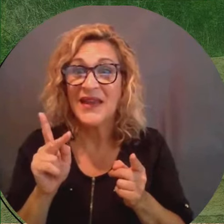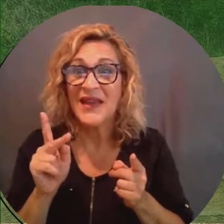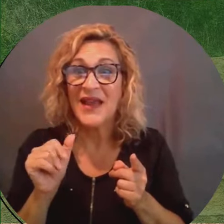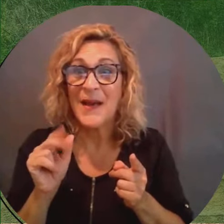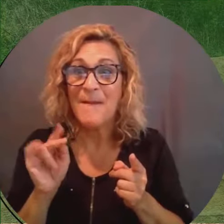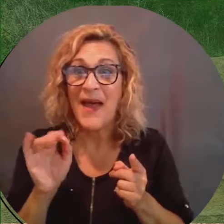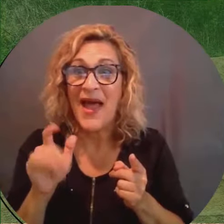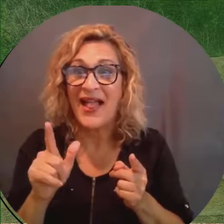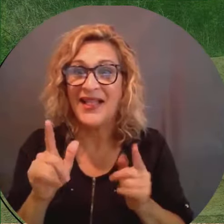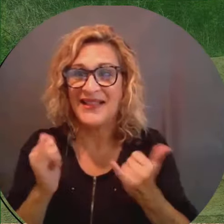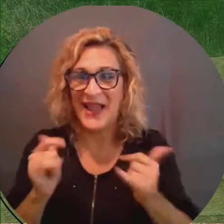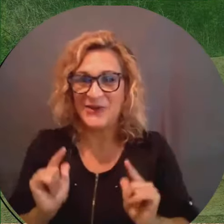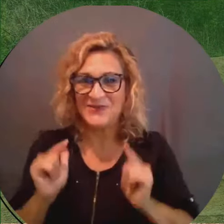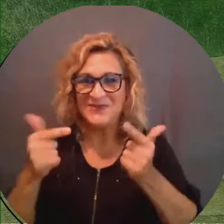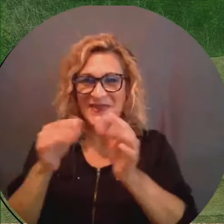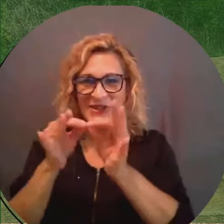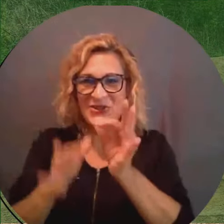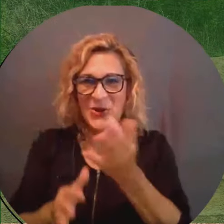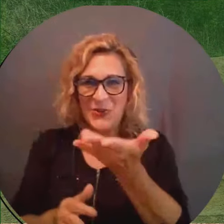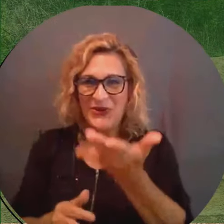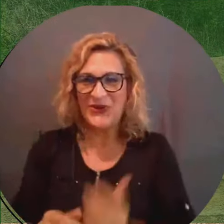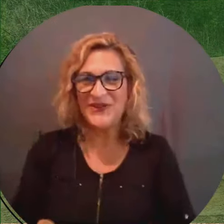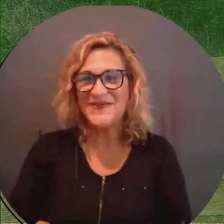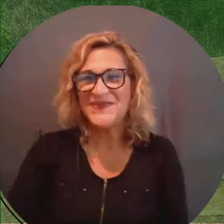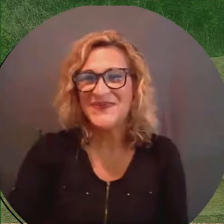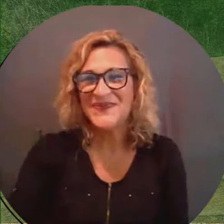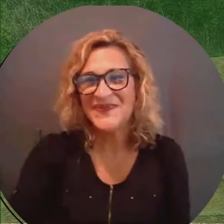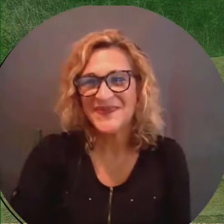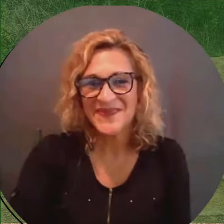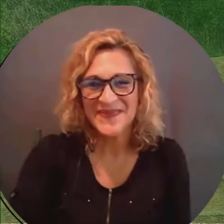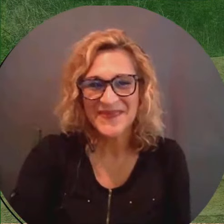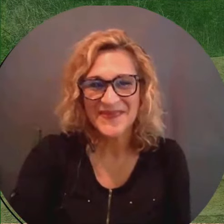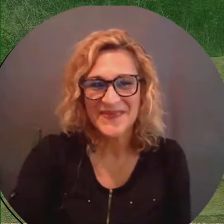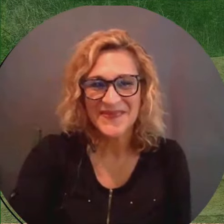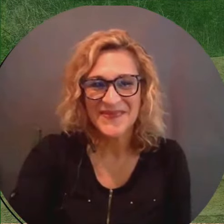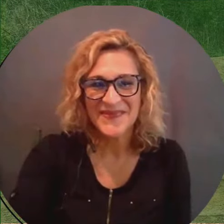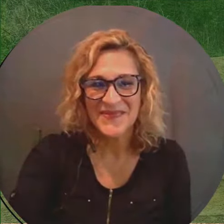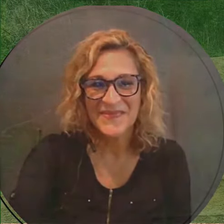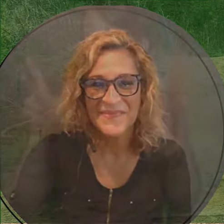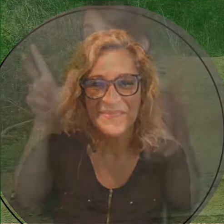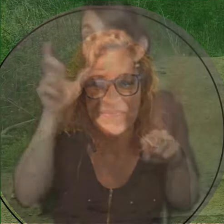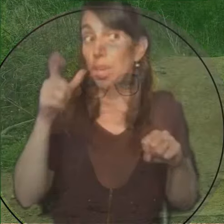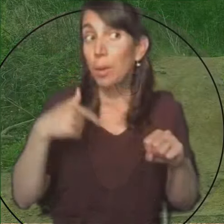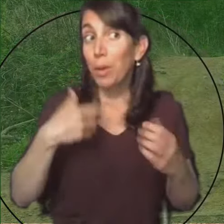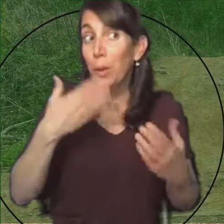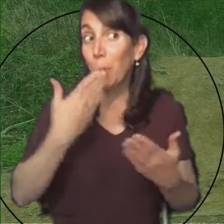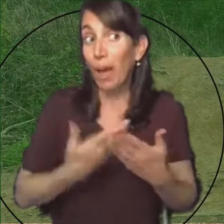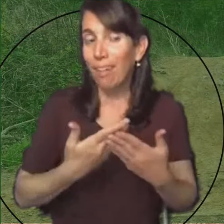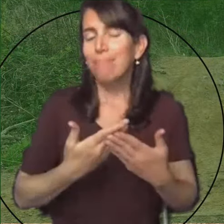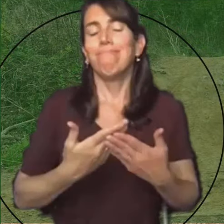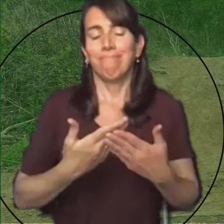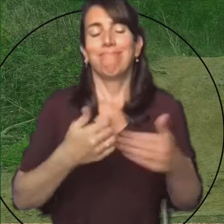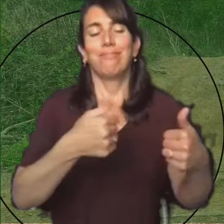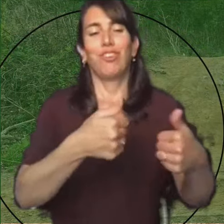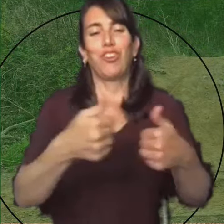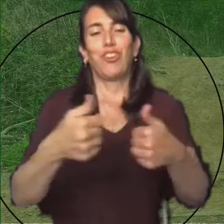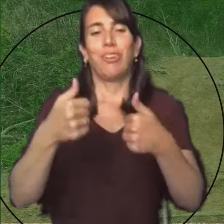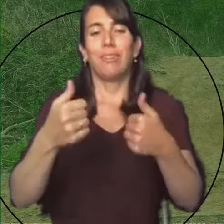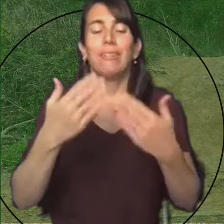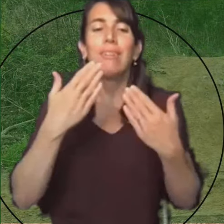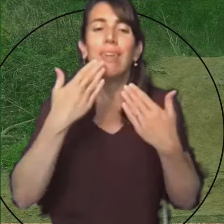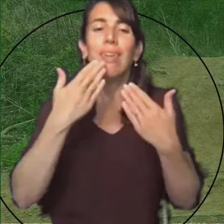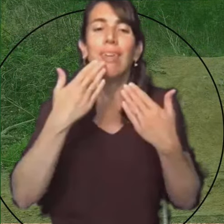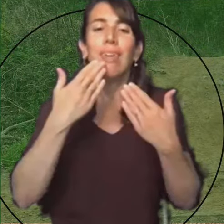Kamau. Thank you. How are y'all doing? Can y'all hear me well? Good, good, good. Thank you all